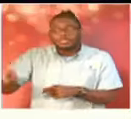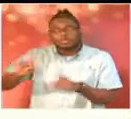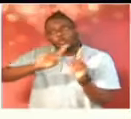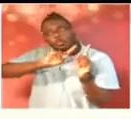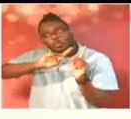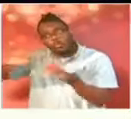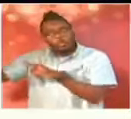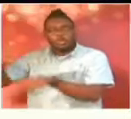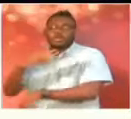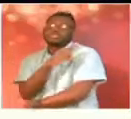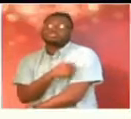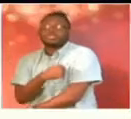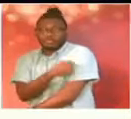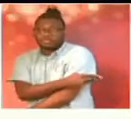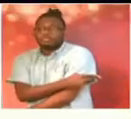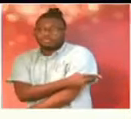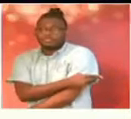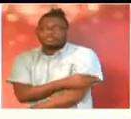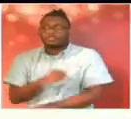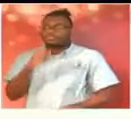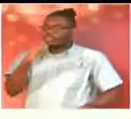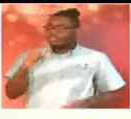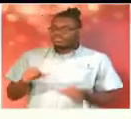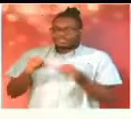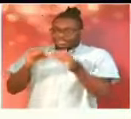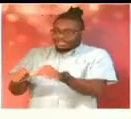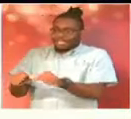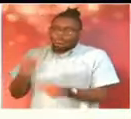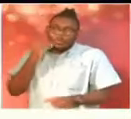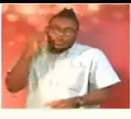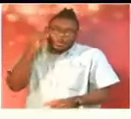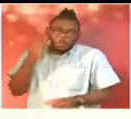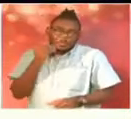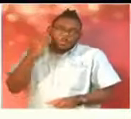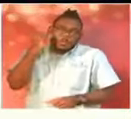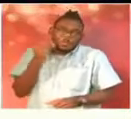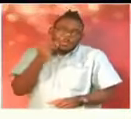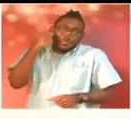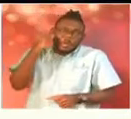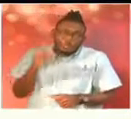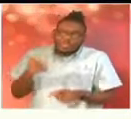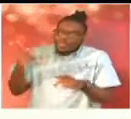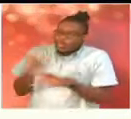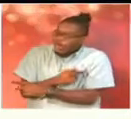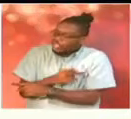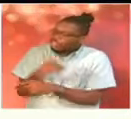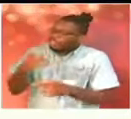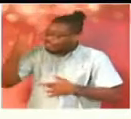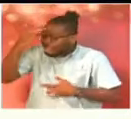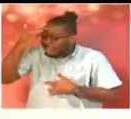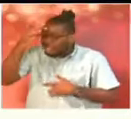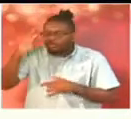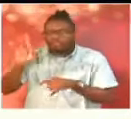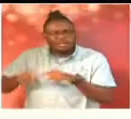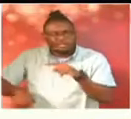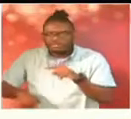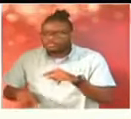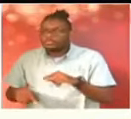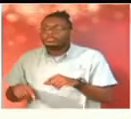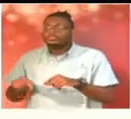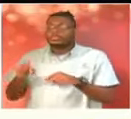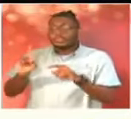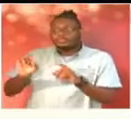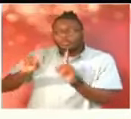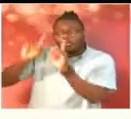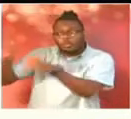to the system to have yourself reassessed and, if necessary, admitted, then the better